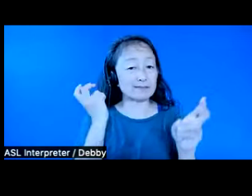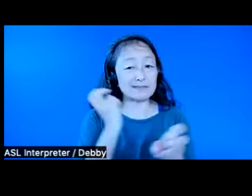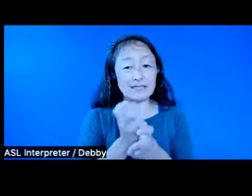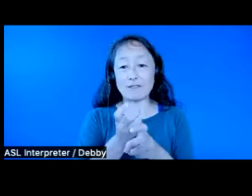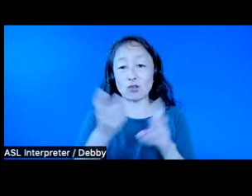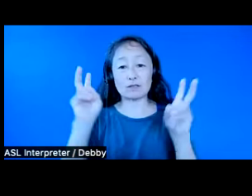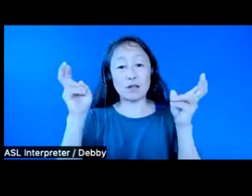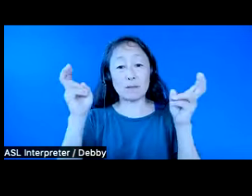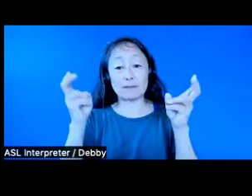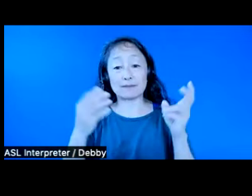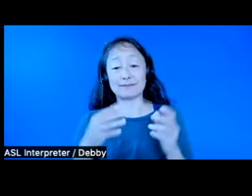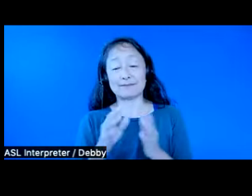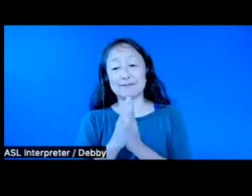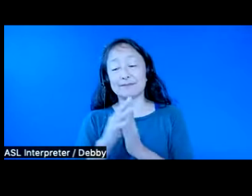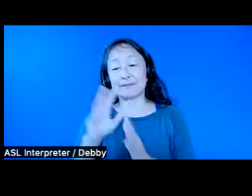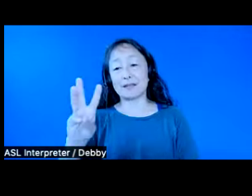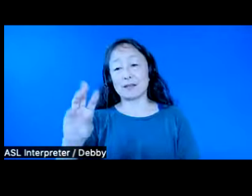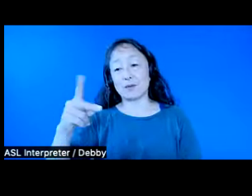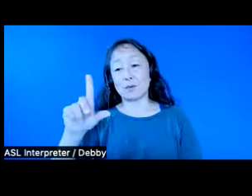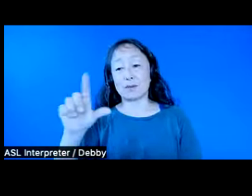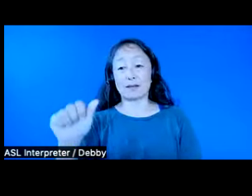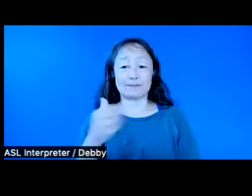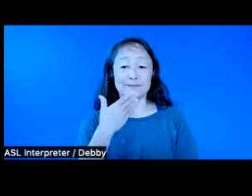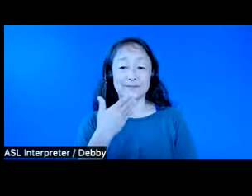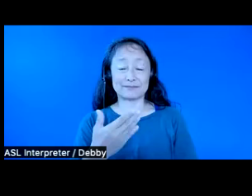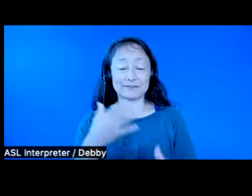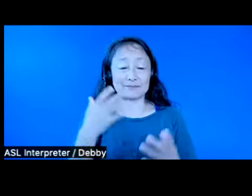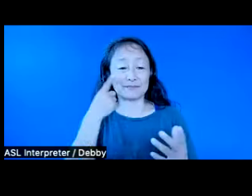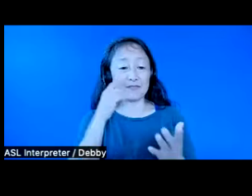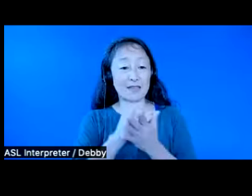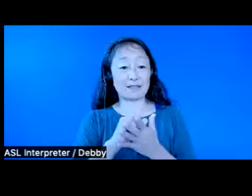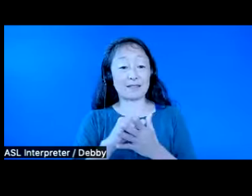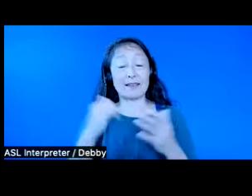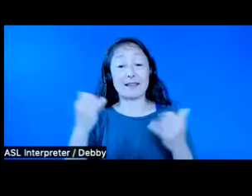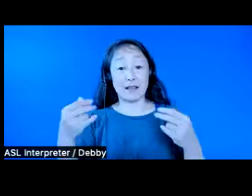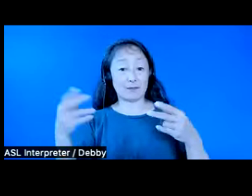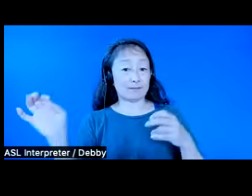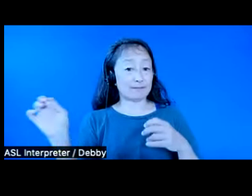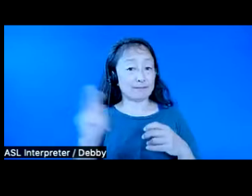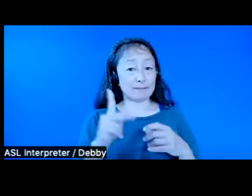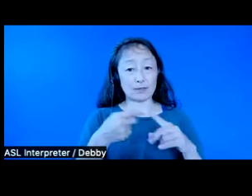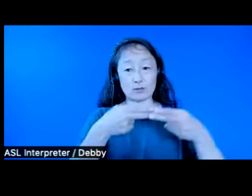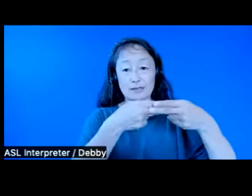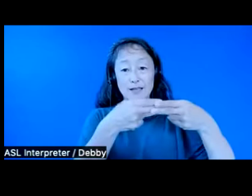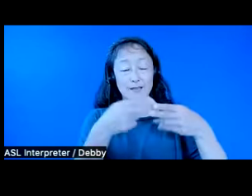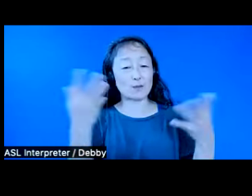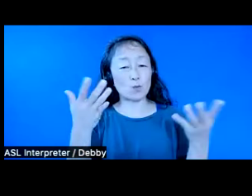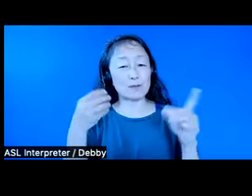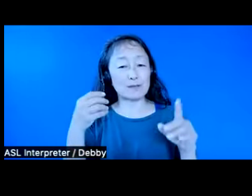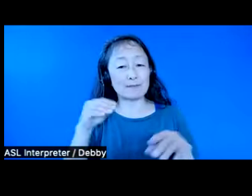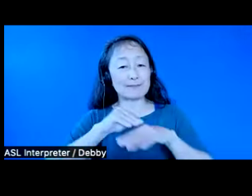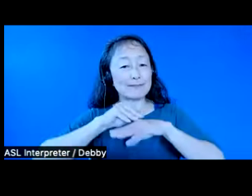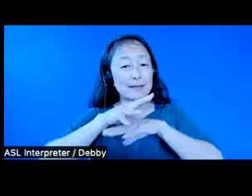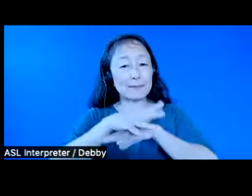Wopila, thank you so much for that. So back to these slides, right? So what is the impact of sexual assault? So the impact